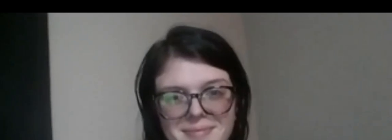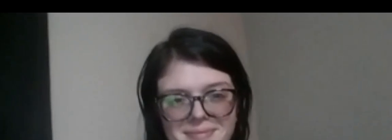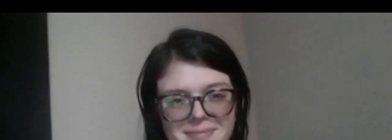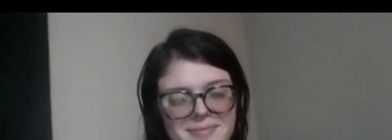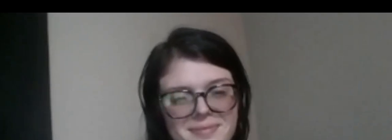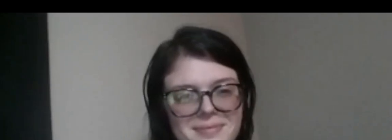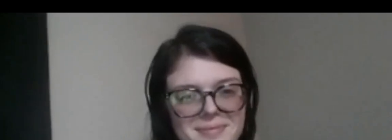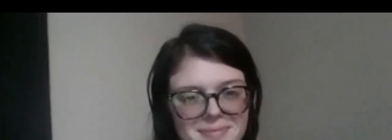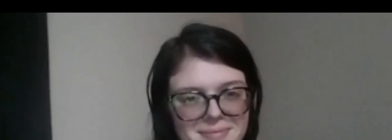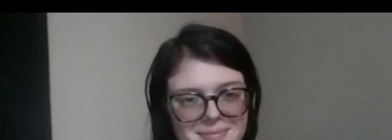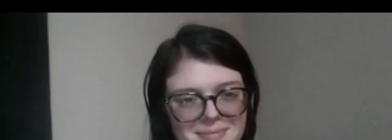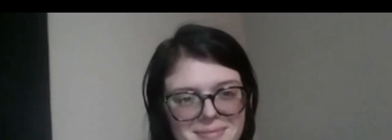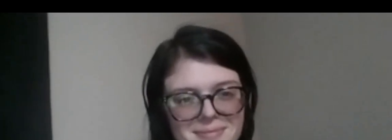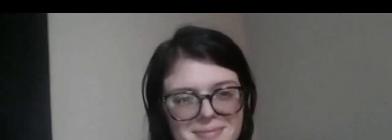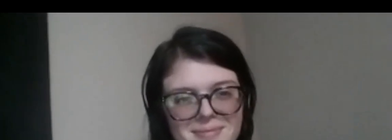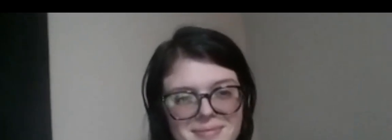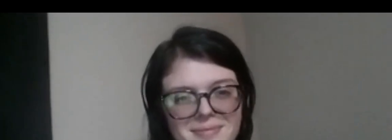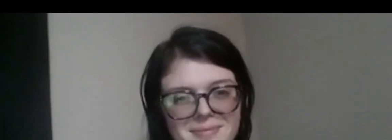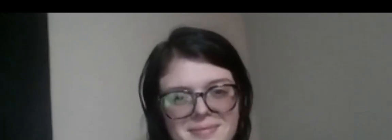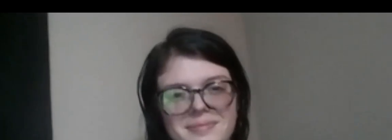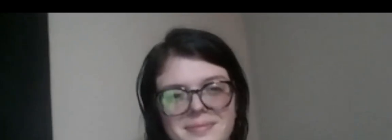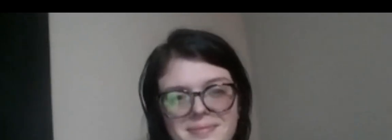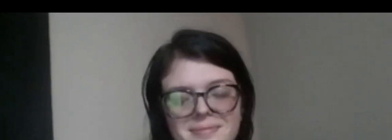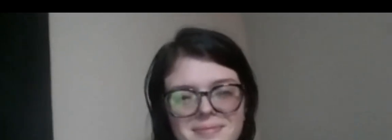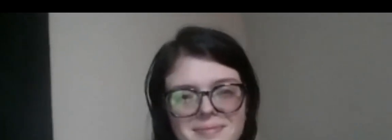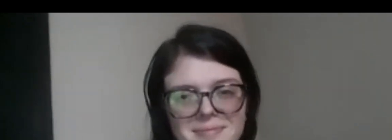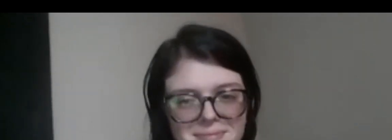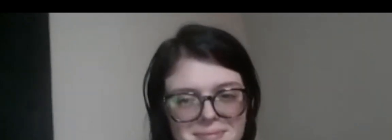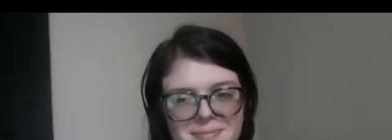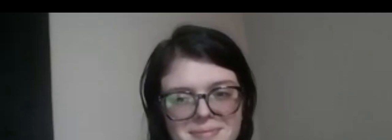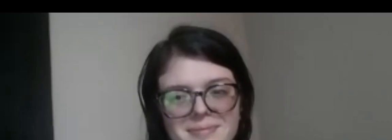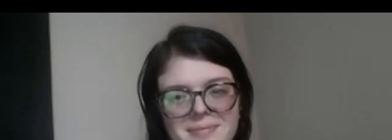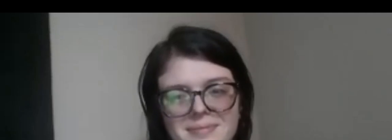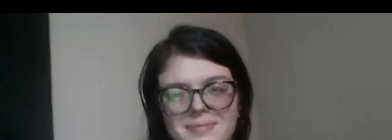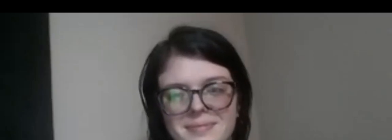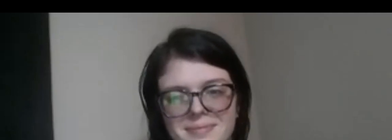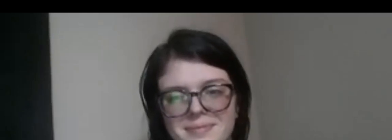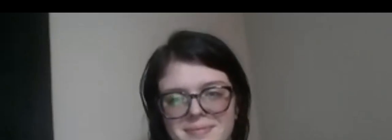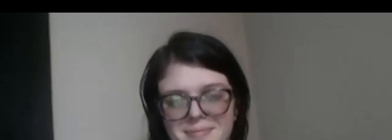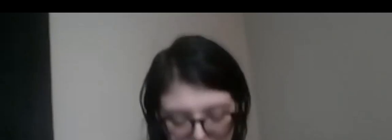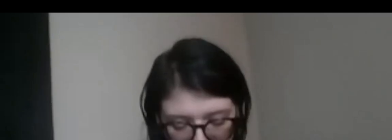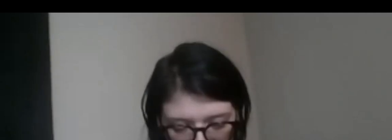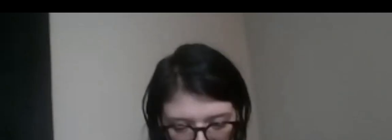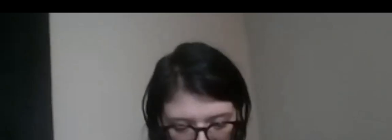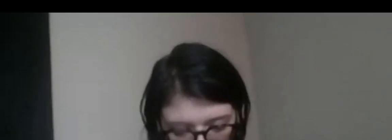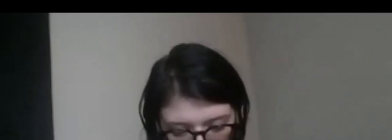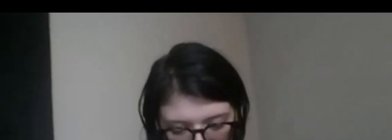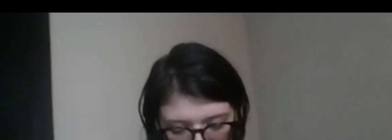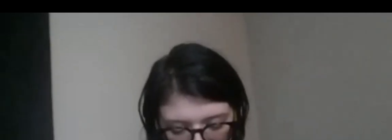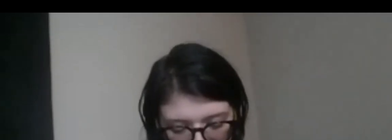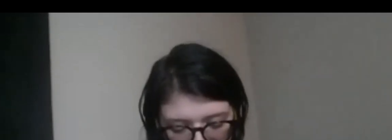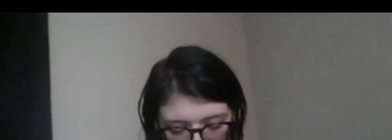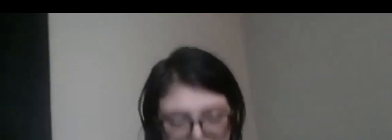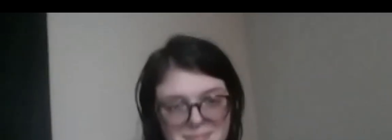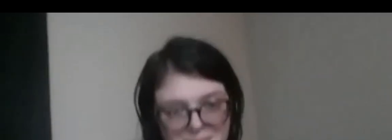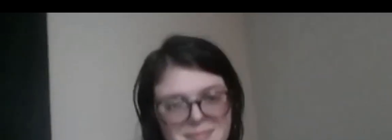it was the first time where I actually found a voice from being a child with a disability and actually being recognized for